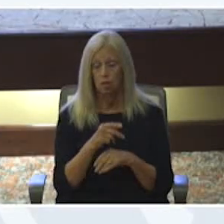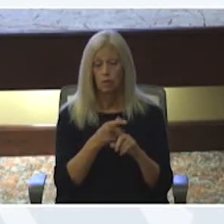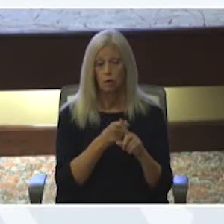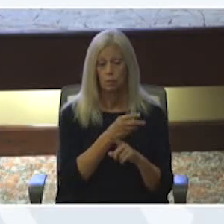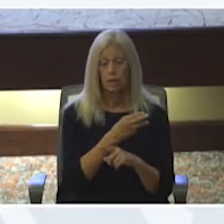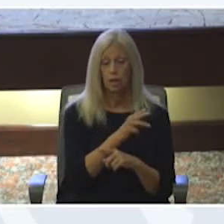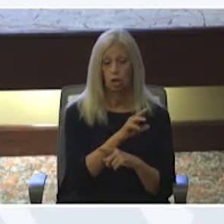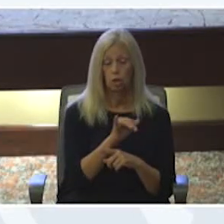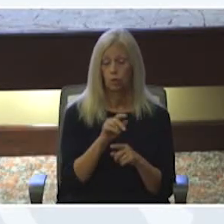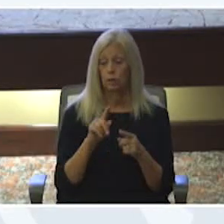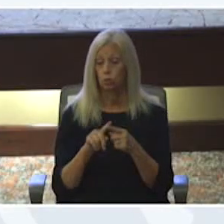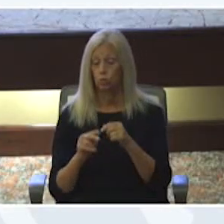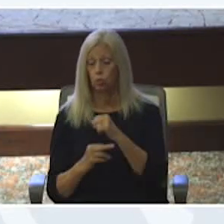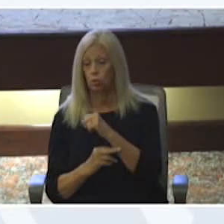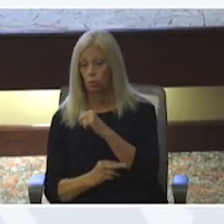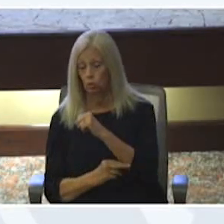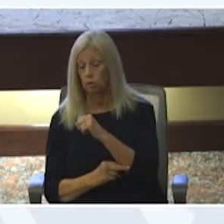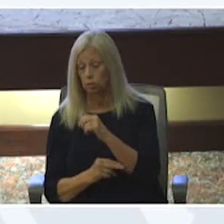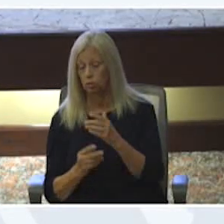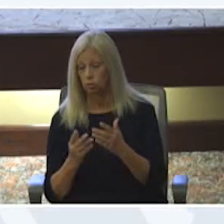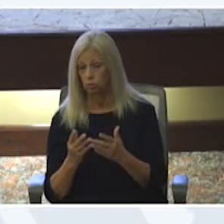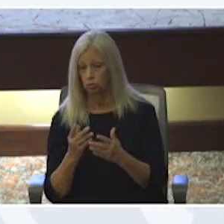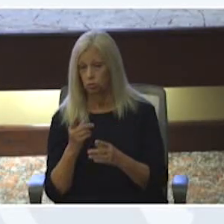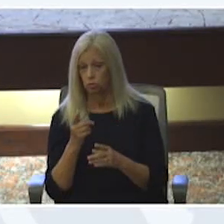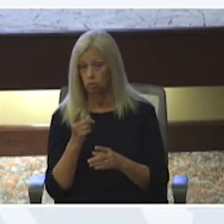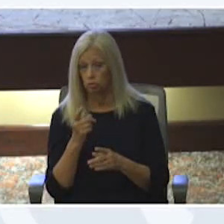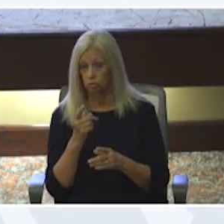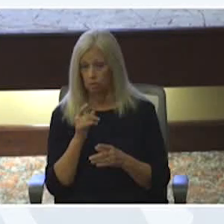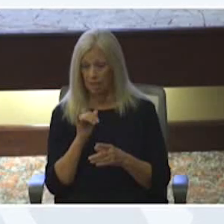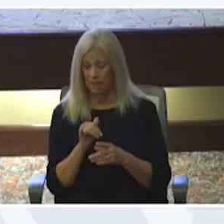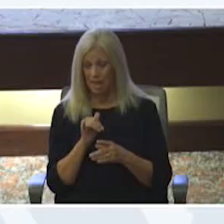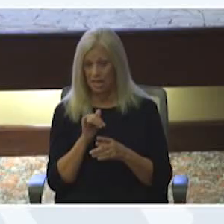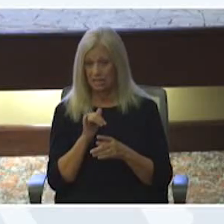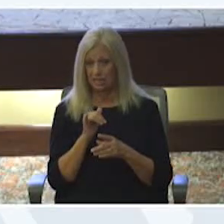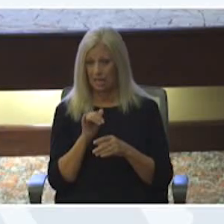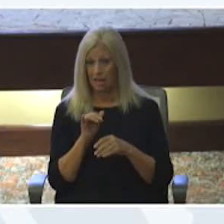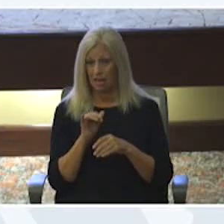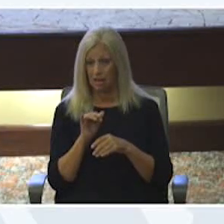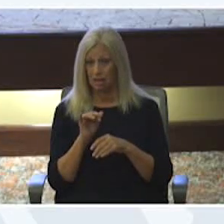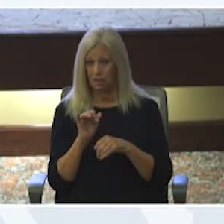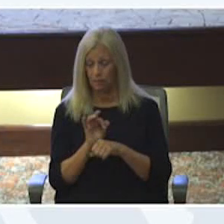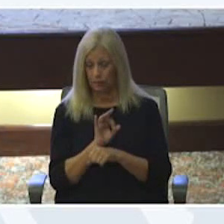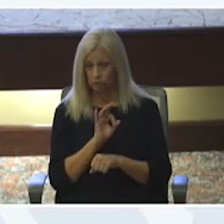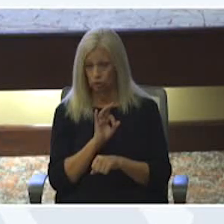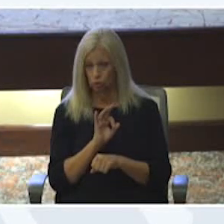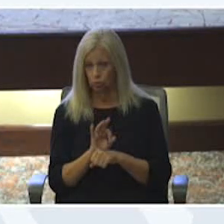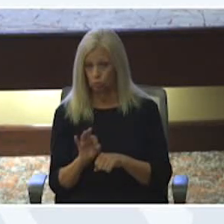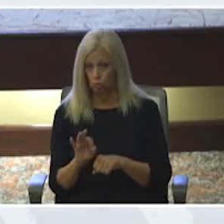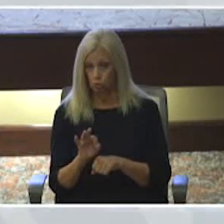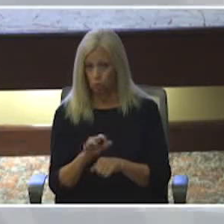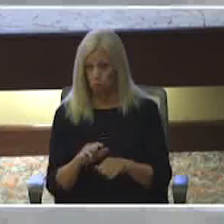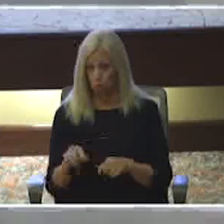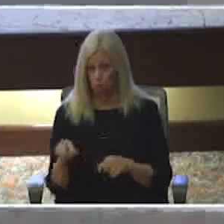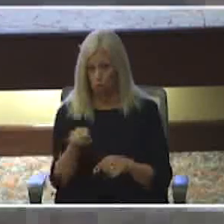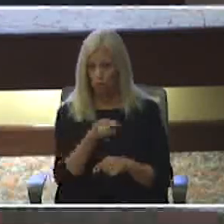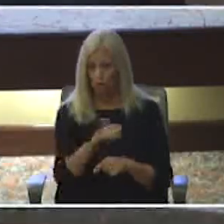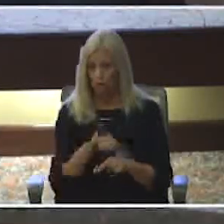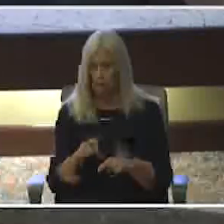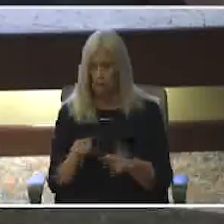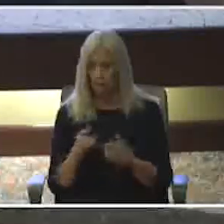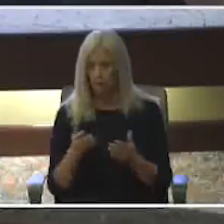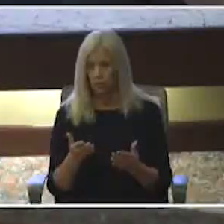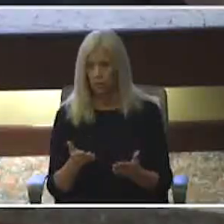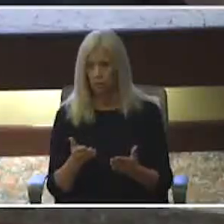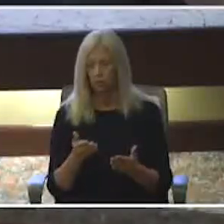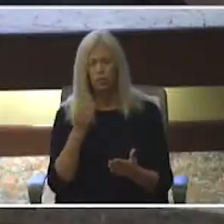Humphrey Bridge on both sides? Is that a functional loop at that point? I don't think there's any other